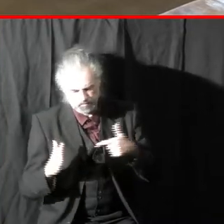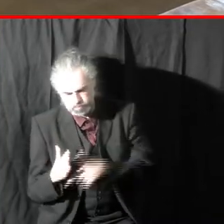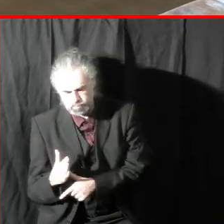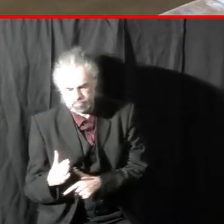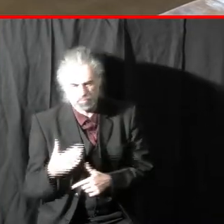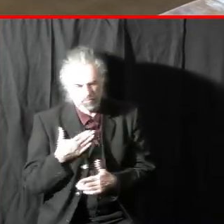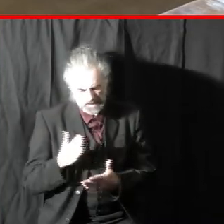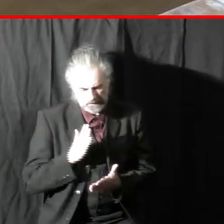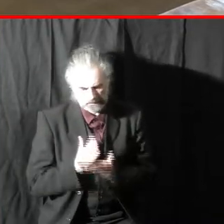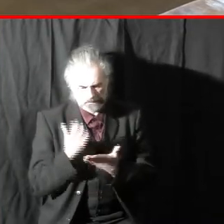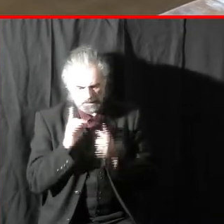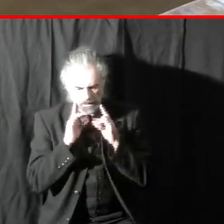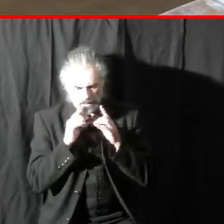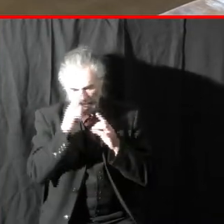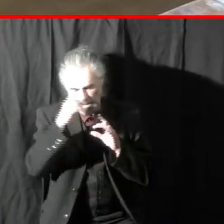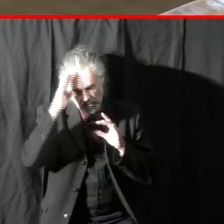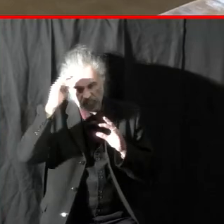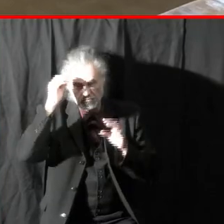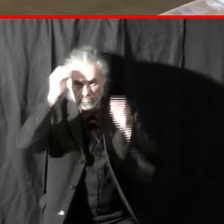can visualise.